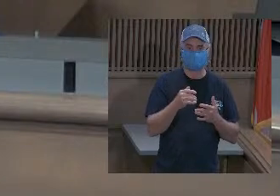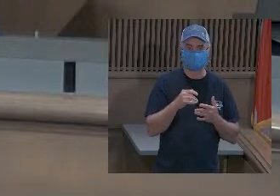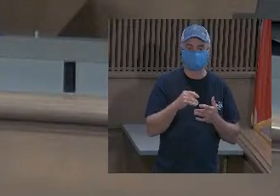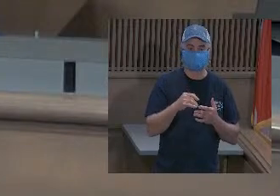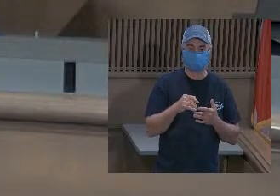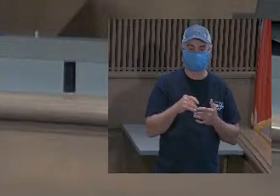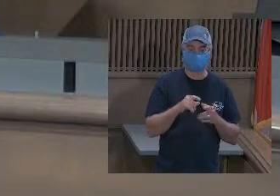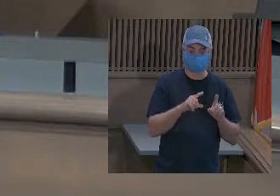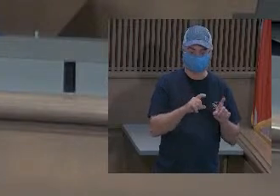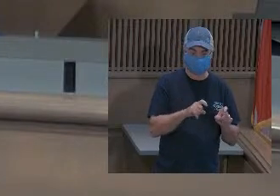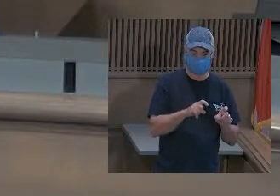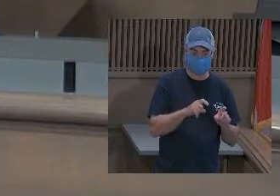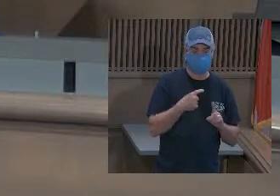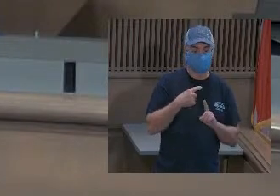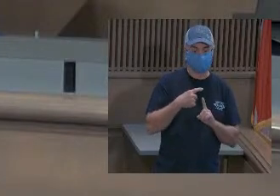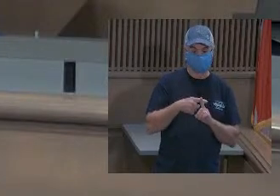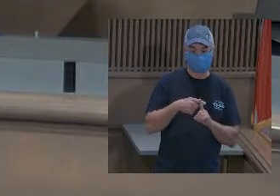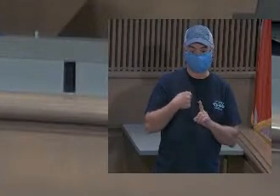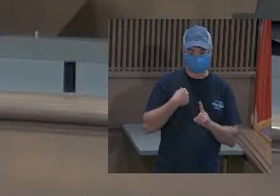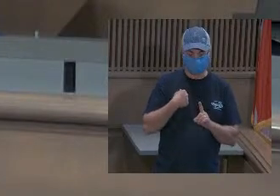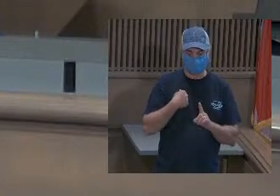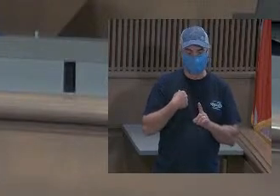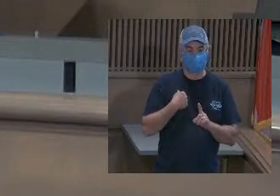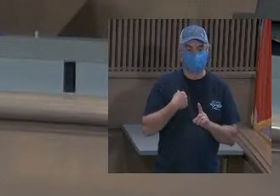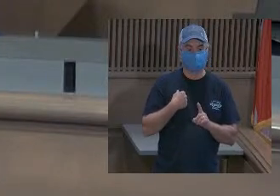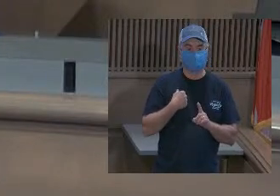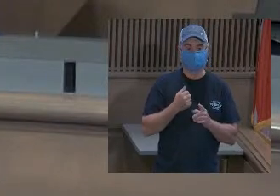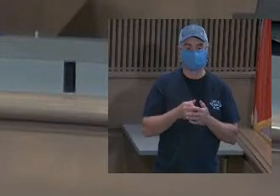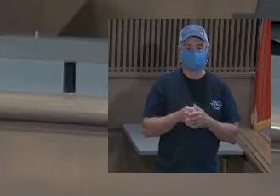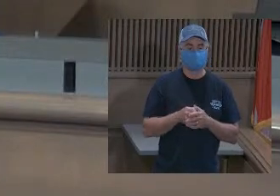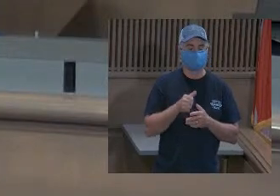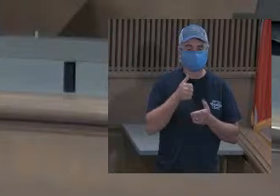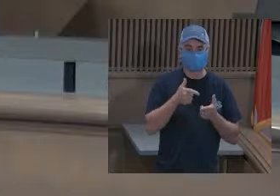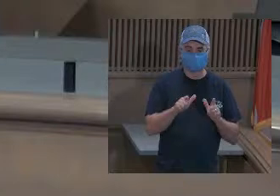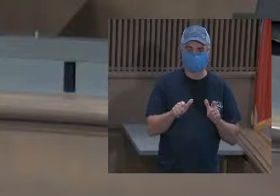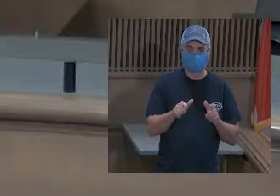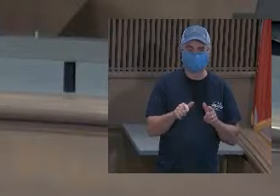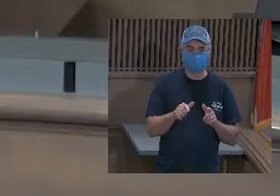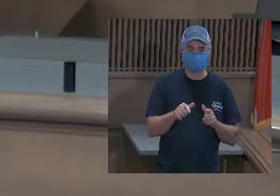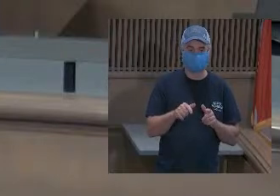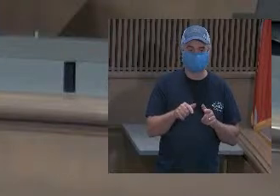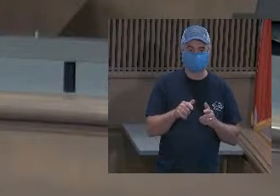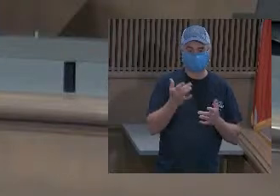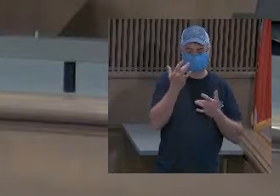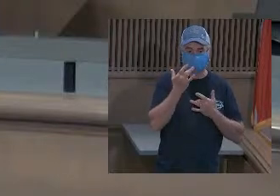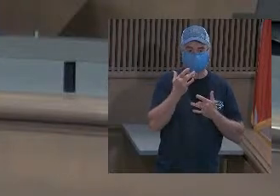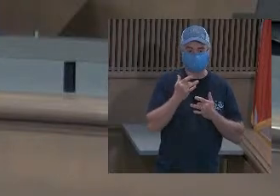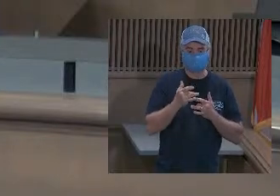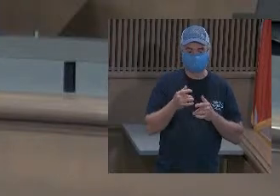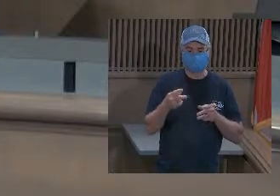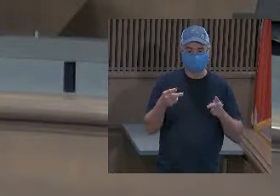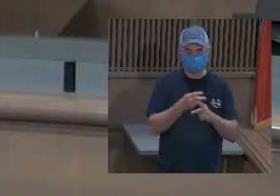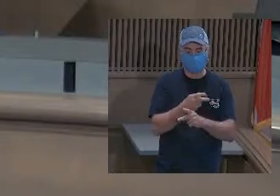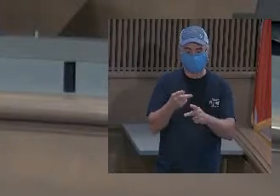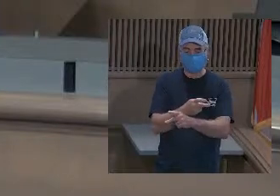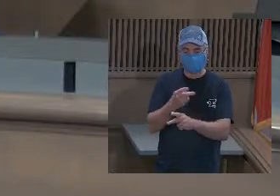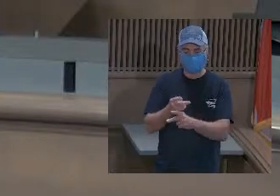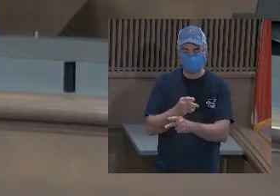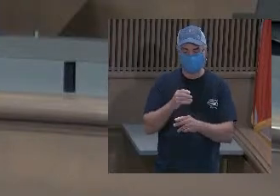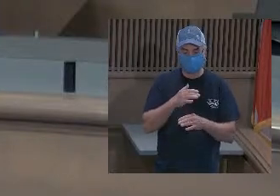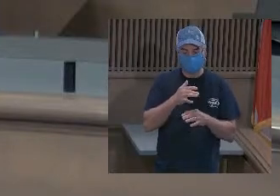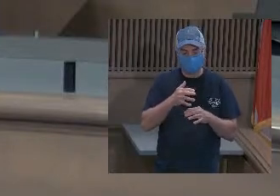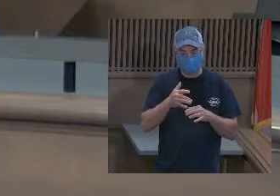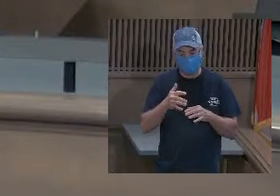go get tested quickly. Don't let the virus get ahead of you, because what we're seeing with a lot